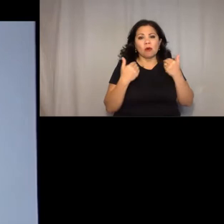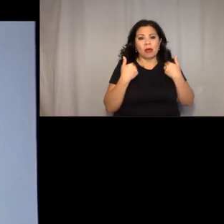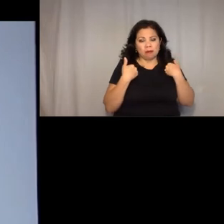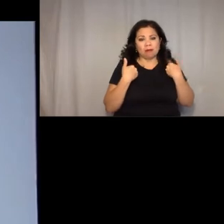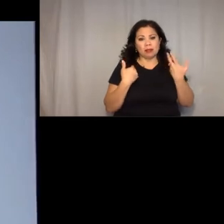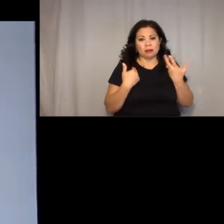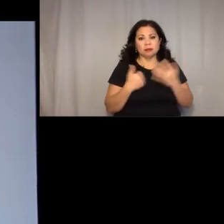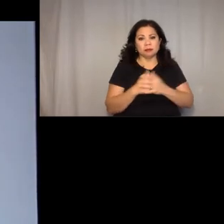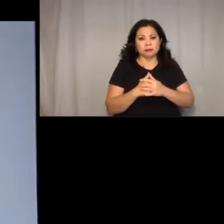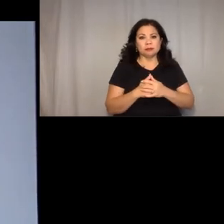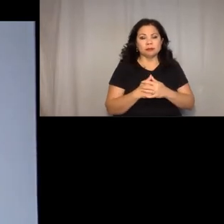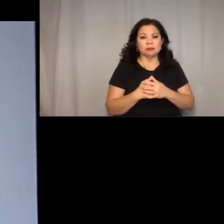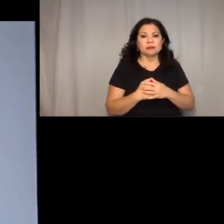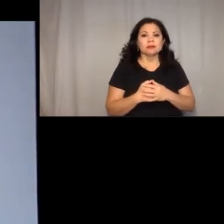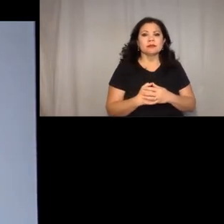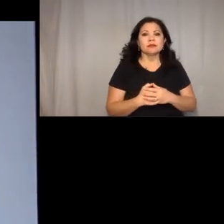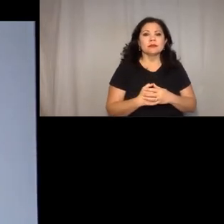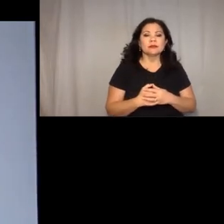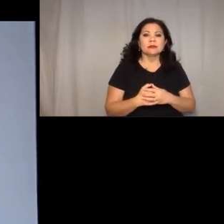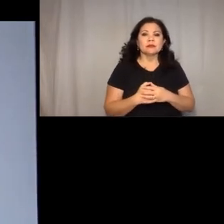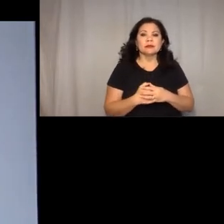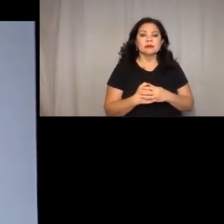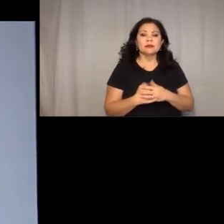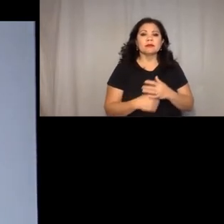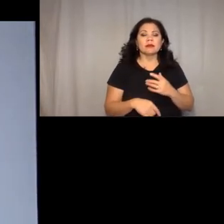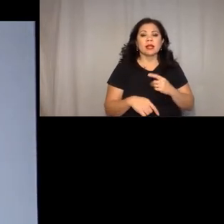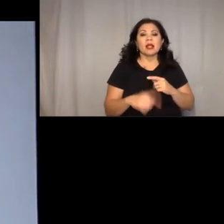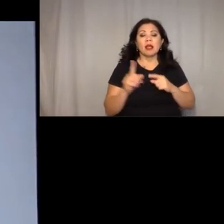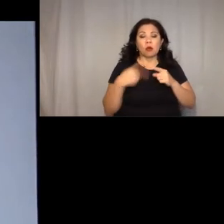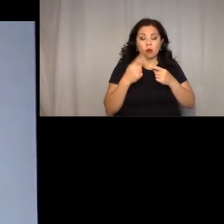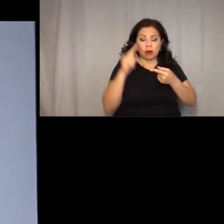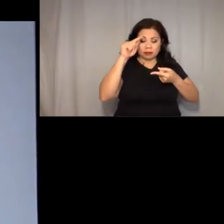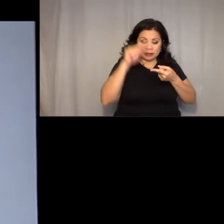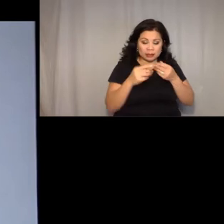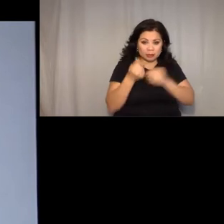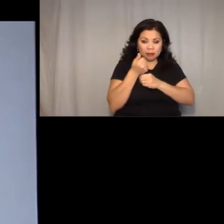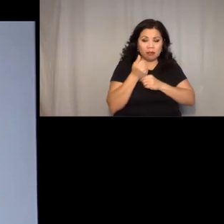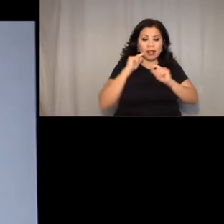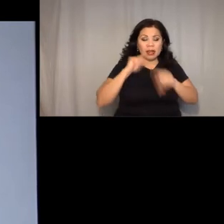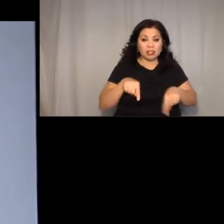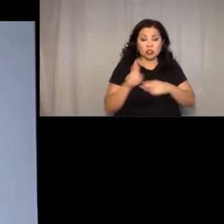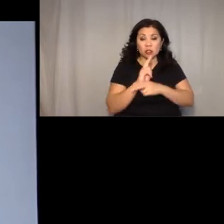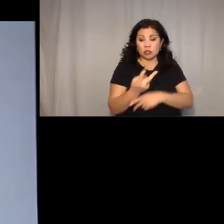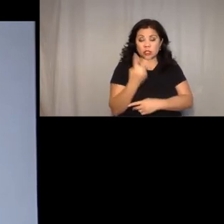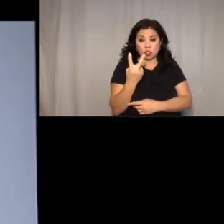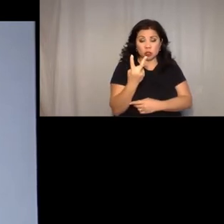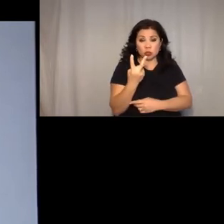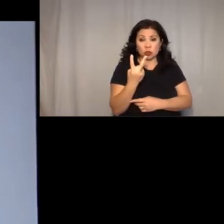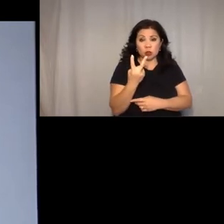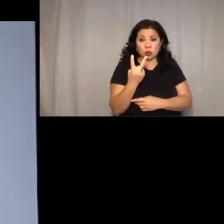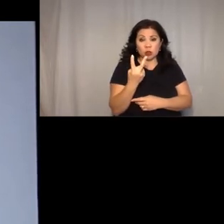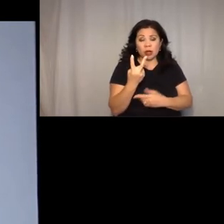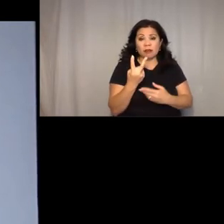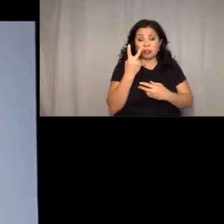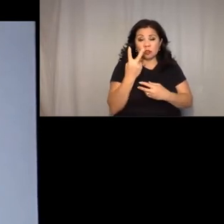and then divide by 2 for a different example. And you get to the simplified answer by doing that. Well, 2 times 6 is